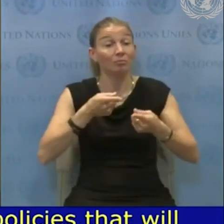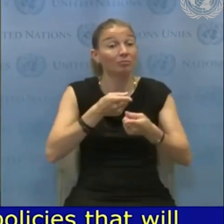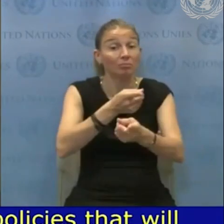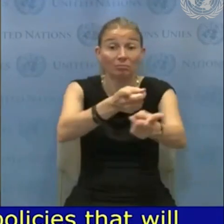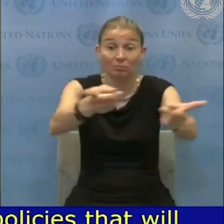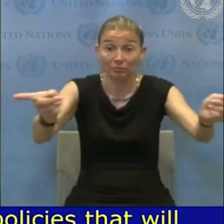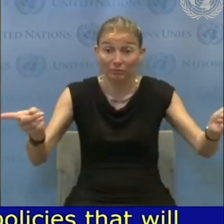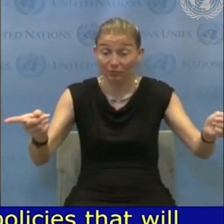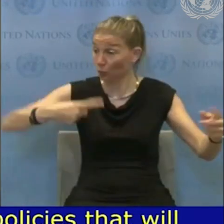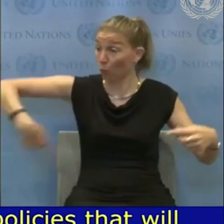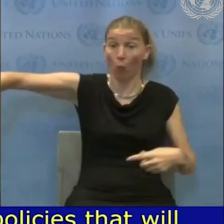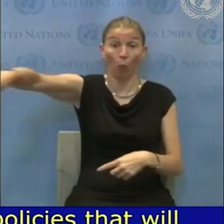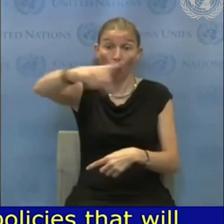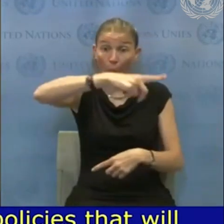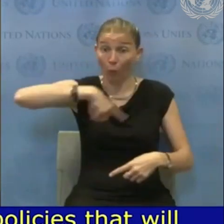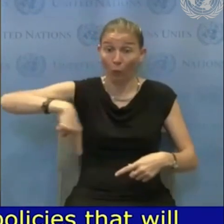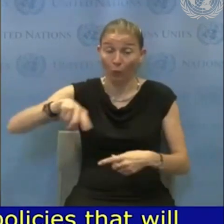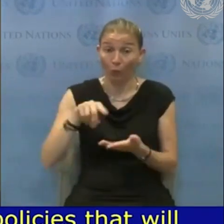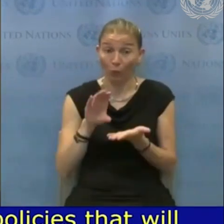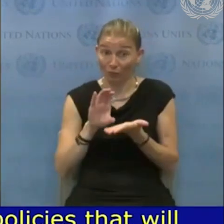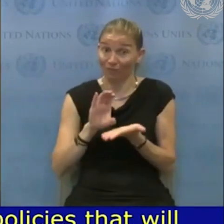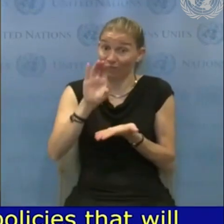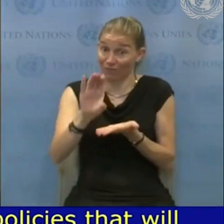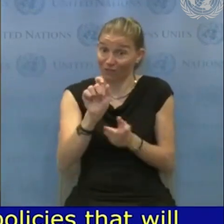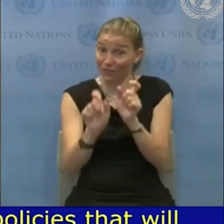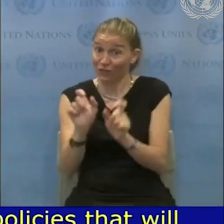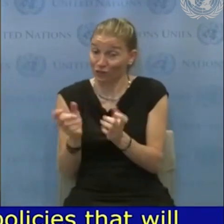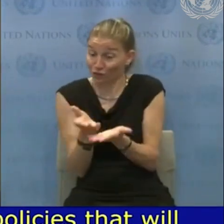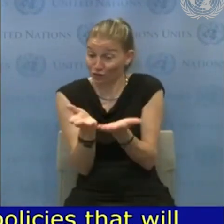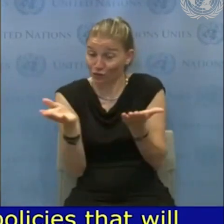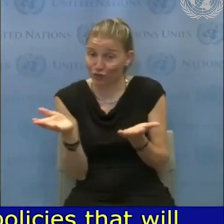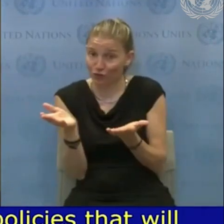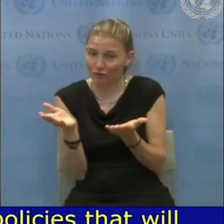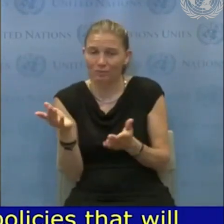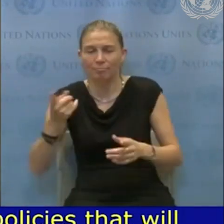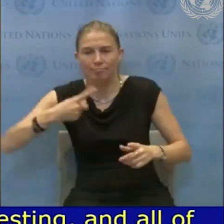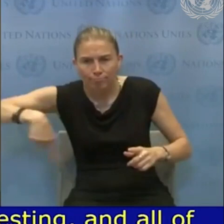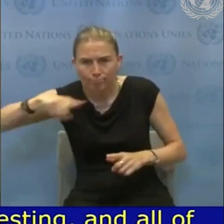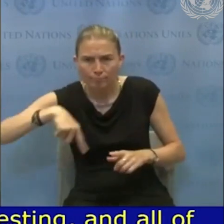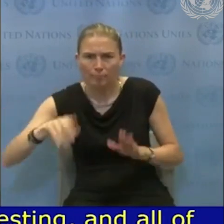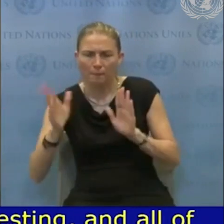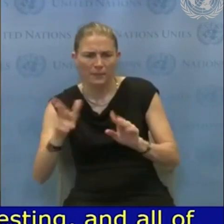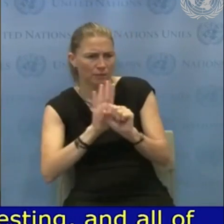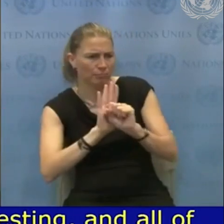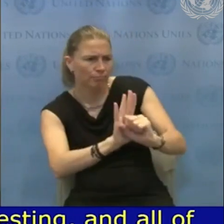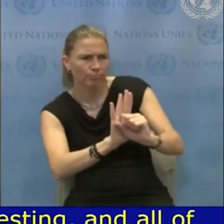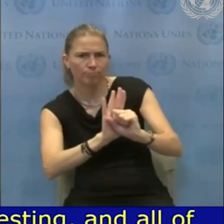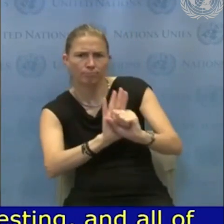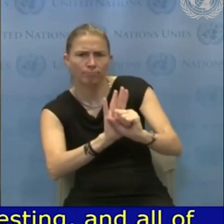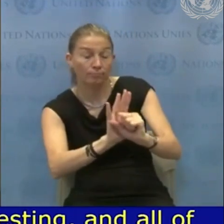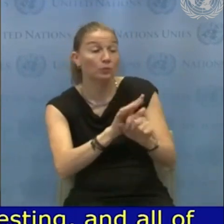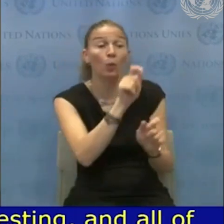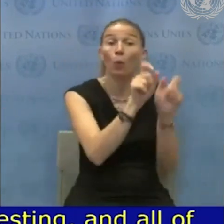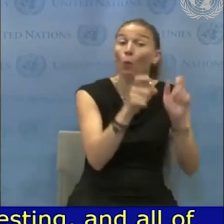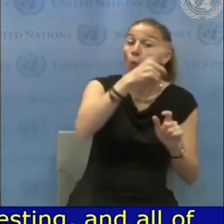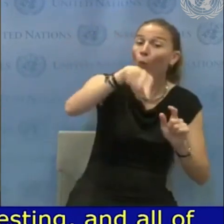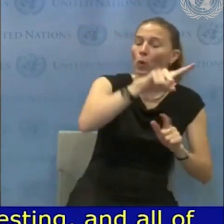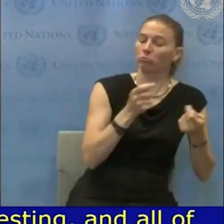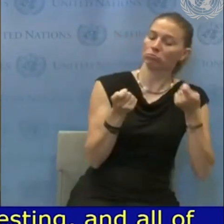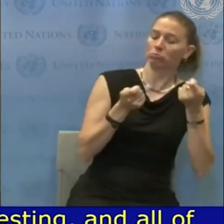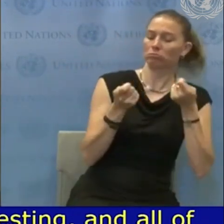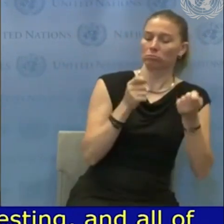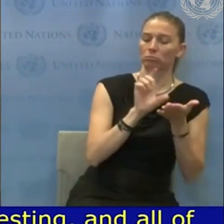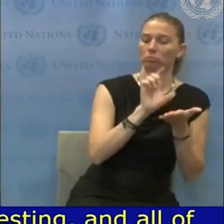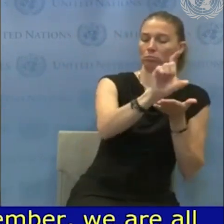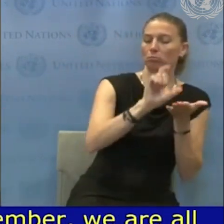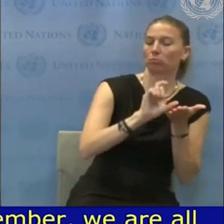investors, let's keep pressure on those that manage our money to keep pressing the green